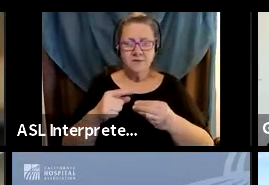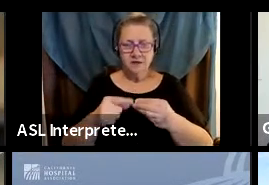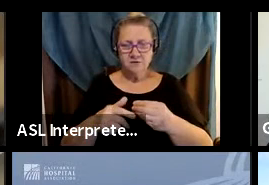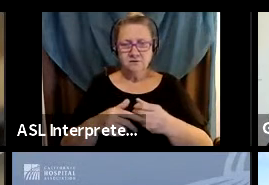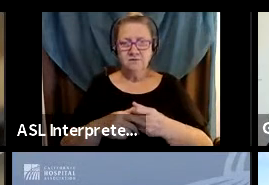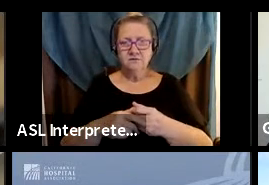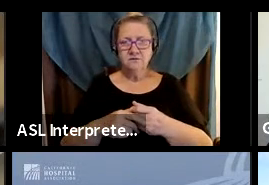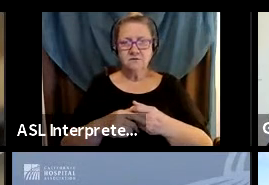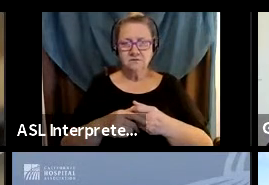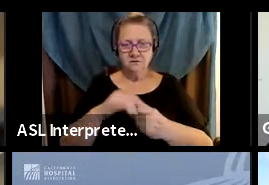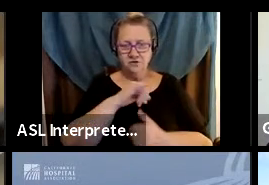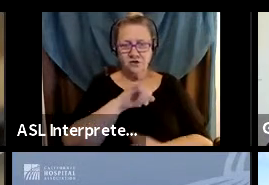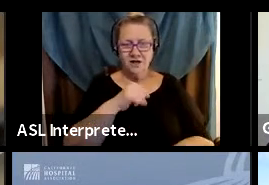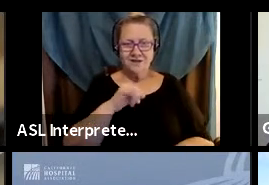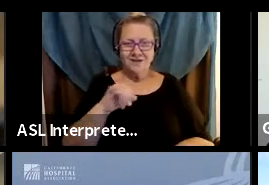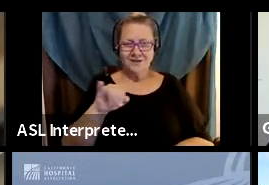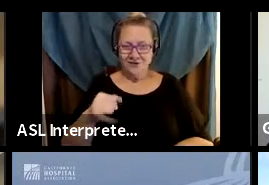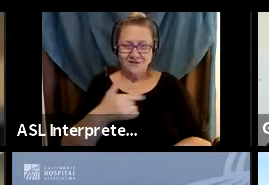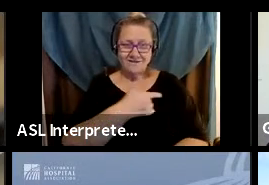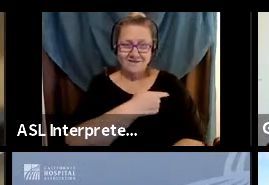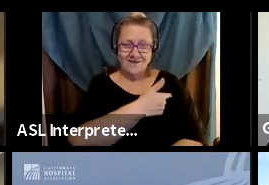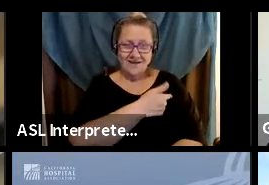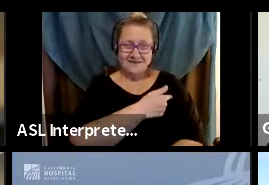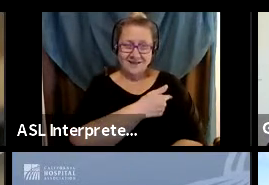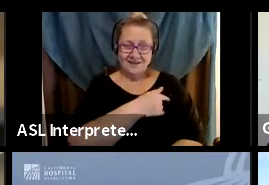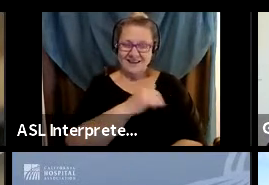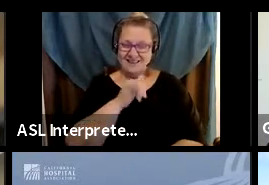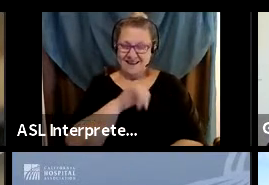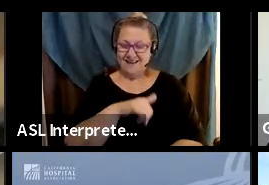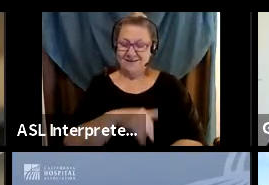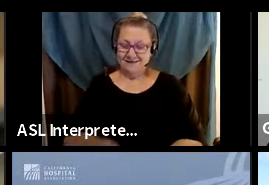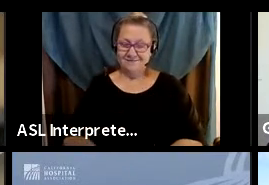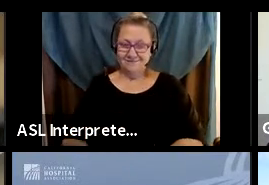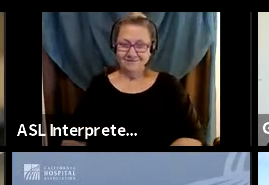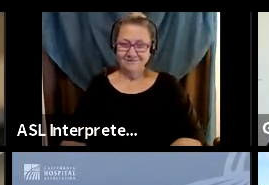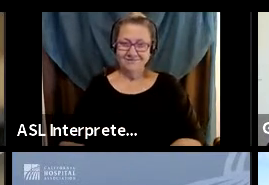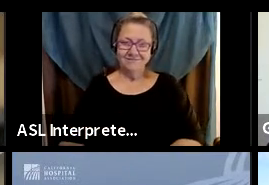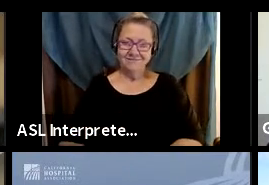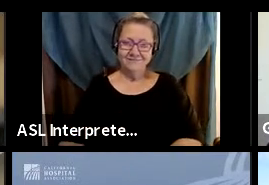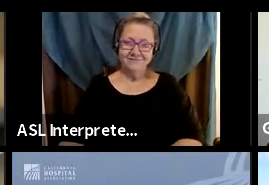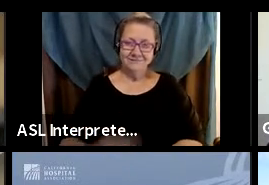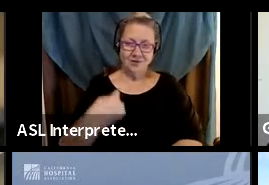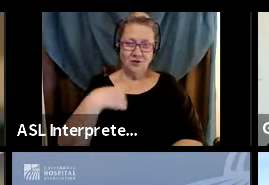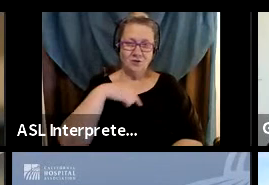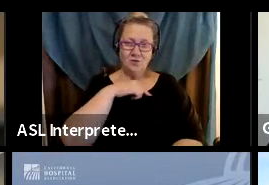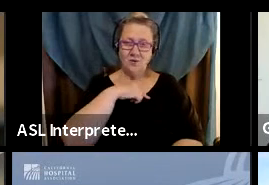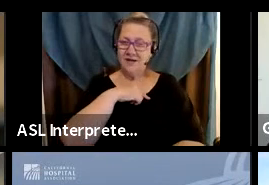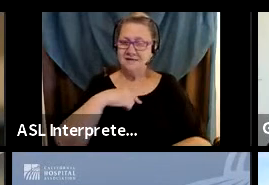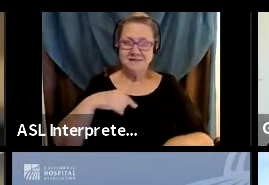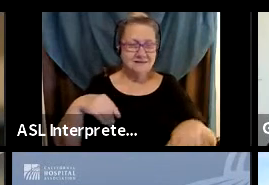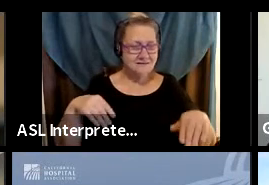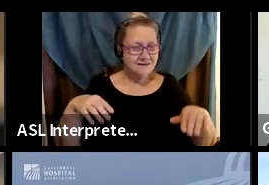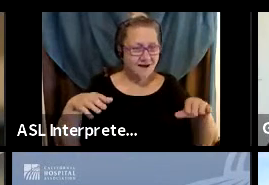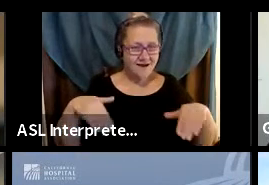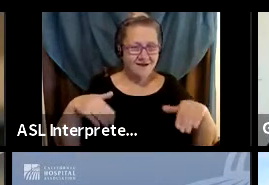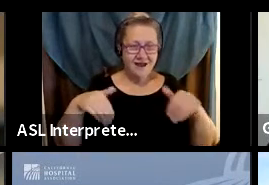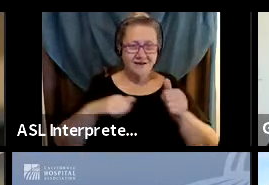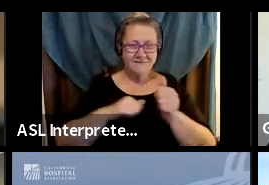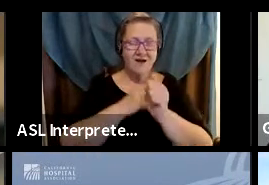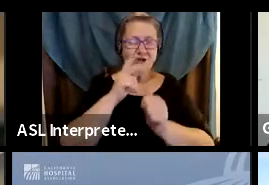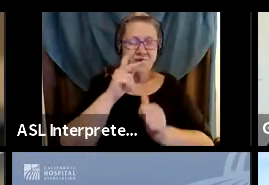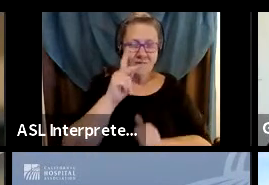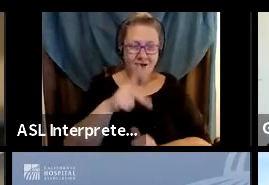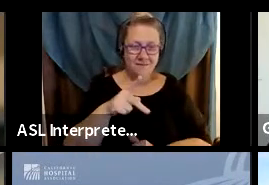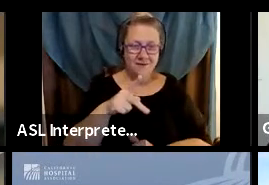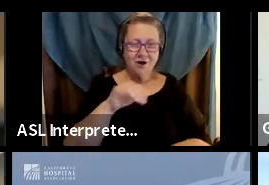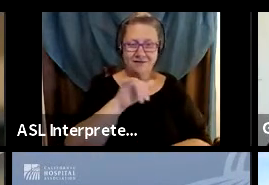the Johnson & Johnson vaccine situation. And so we did not follow up on that, but you have my commitment